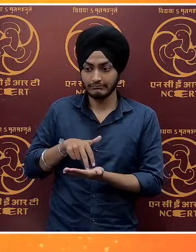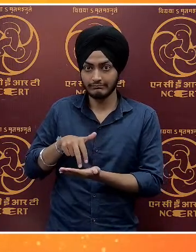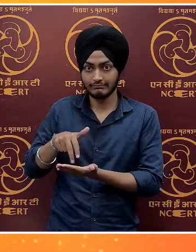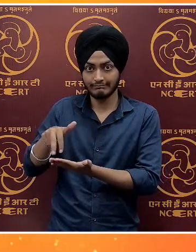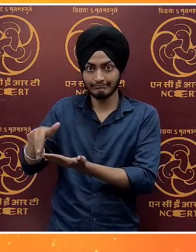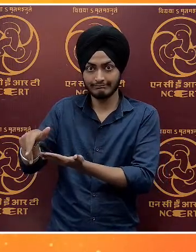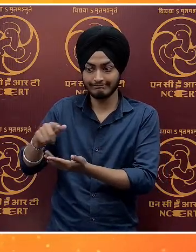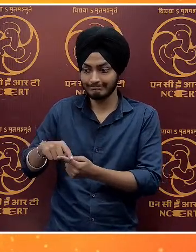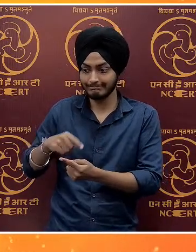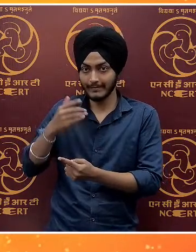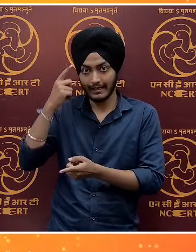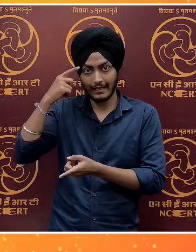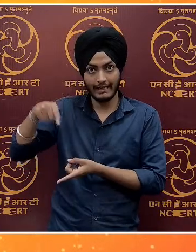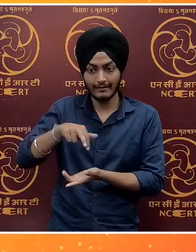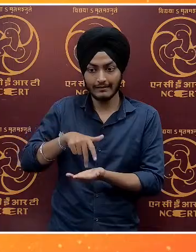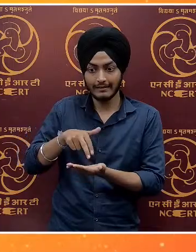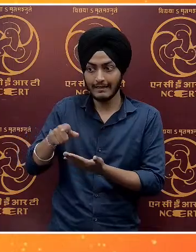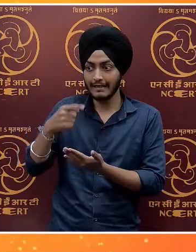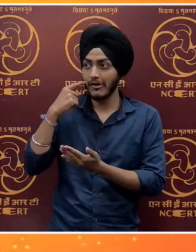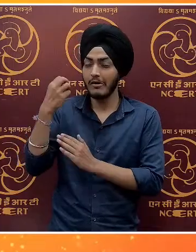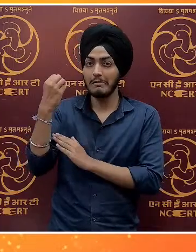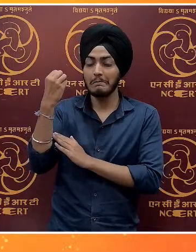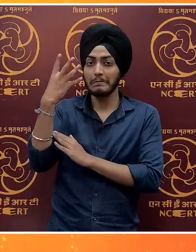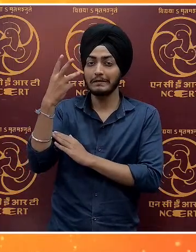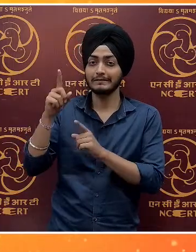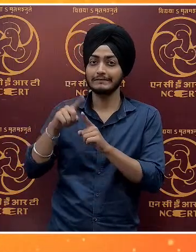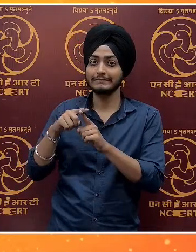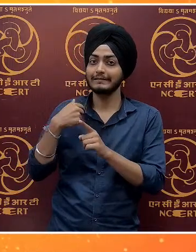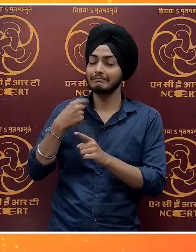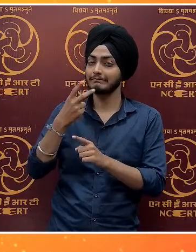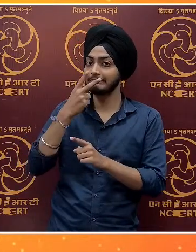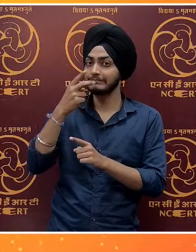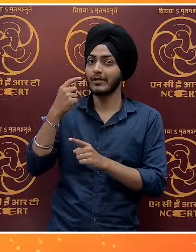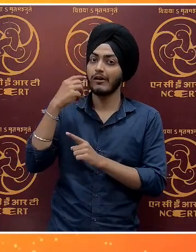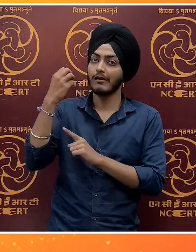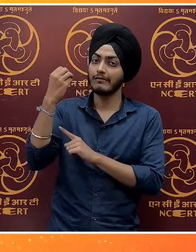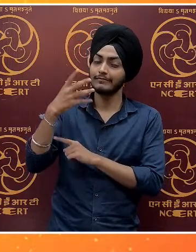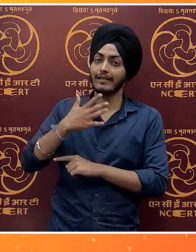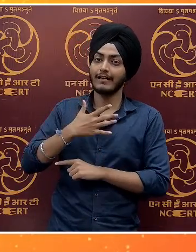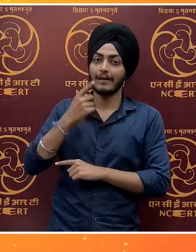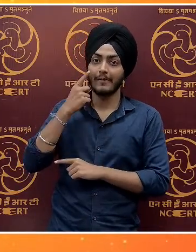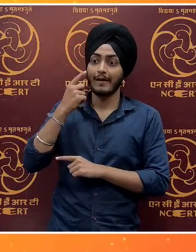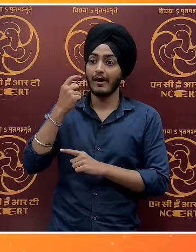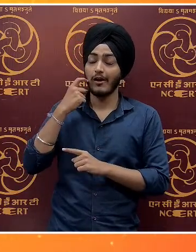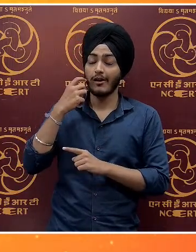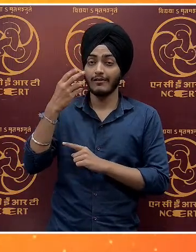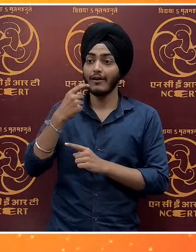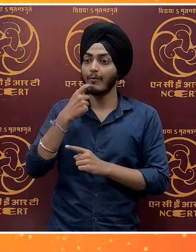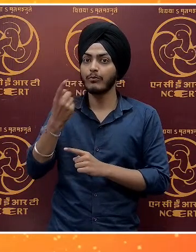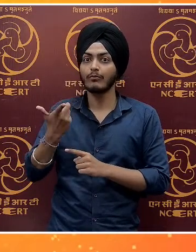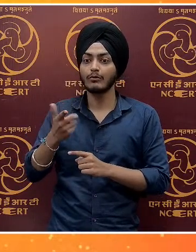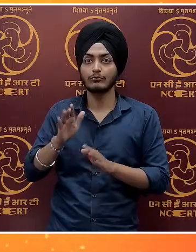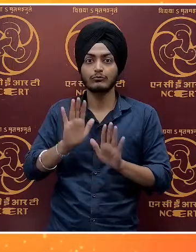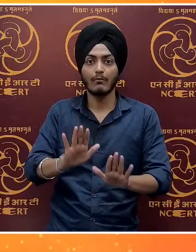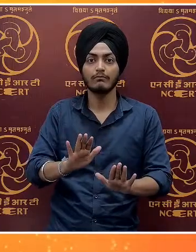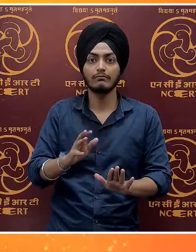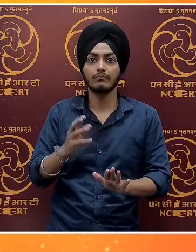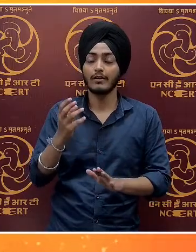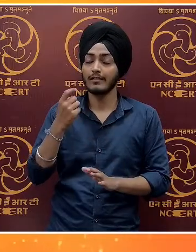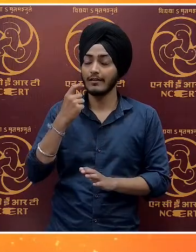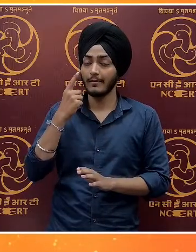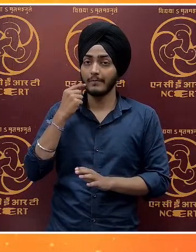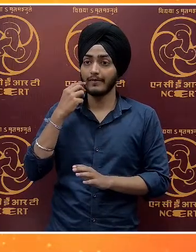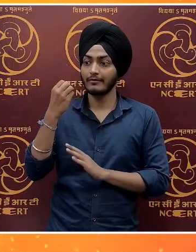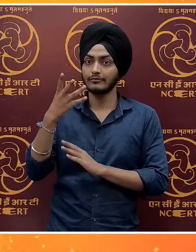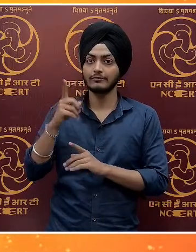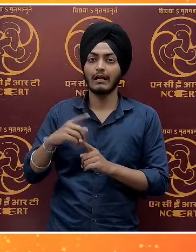seen 3 bright lights, red, yellow and green. Red says stop, yellow says wait, you won't